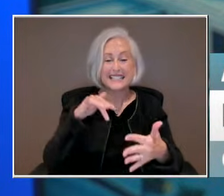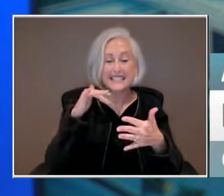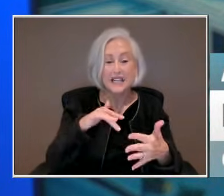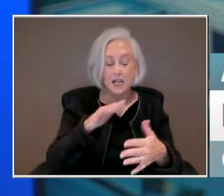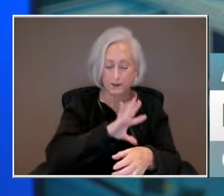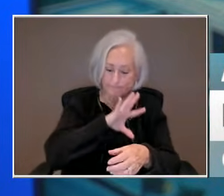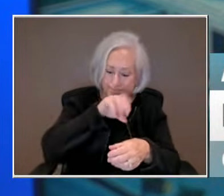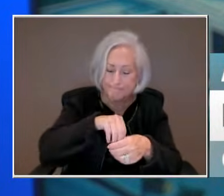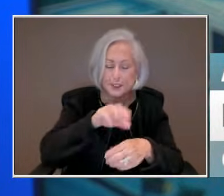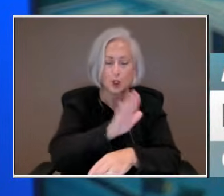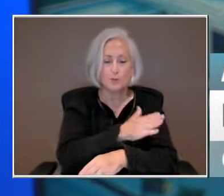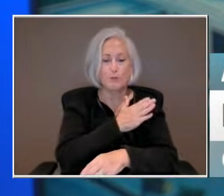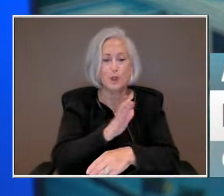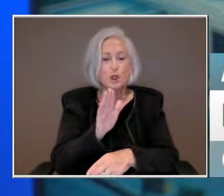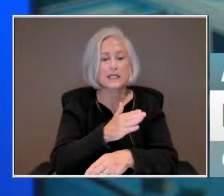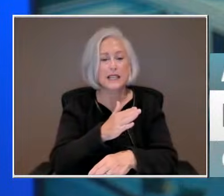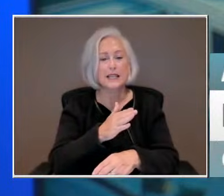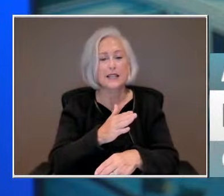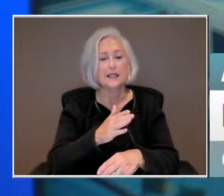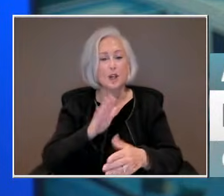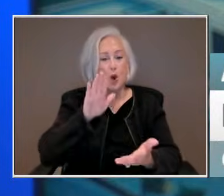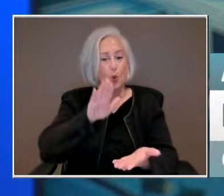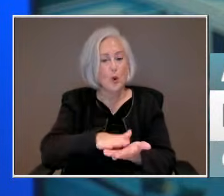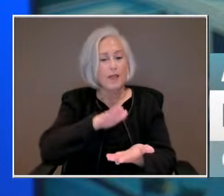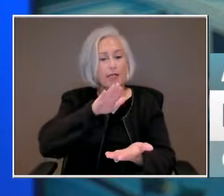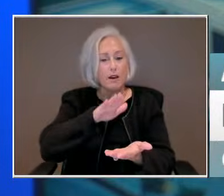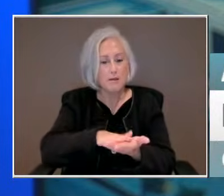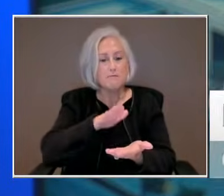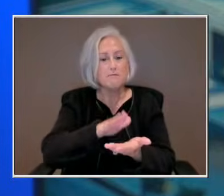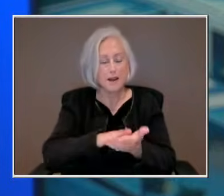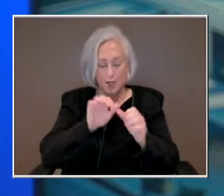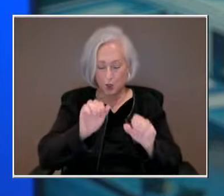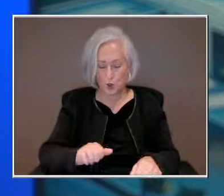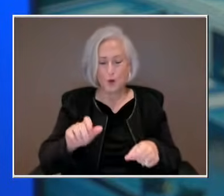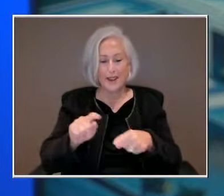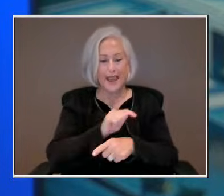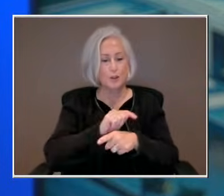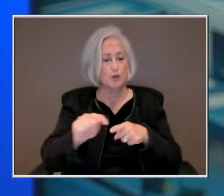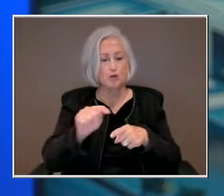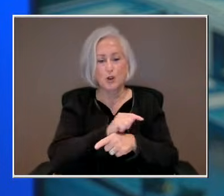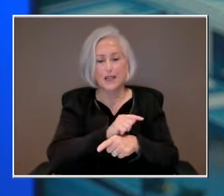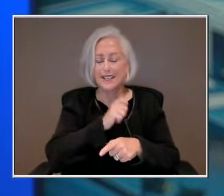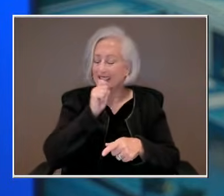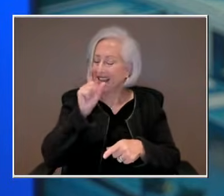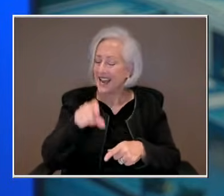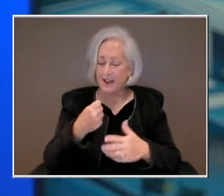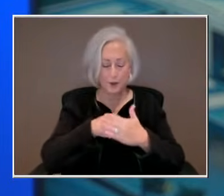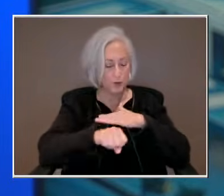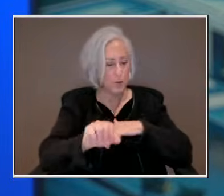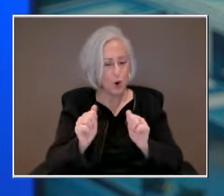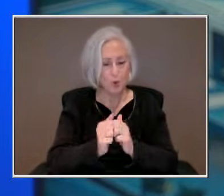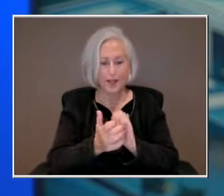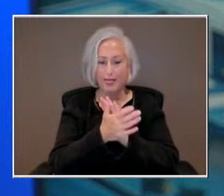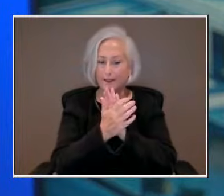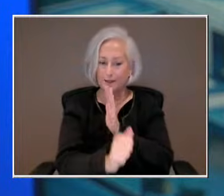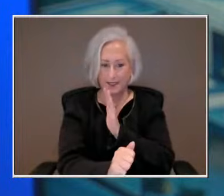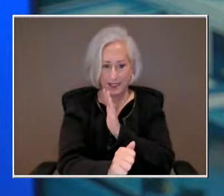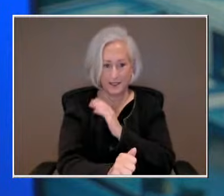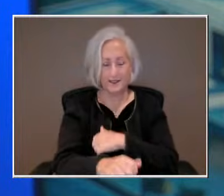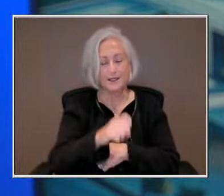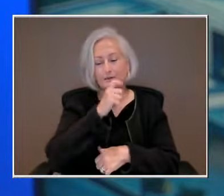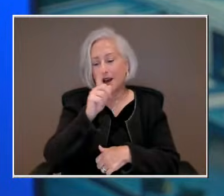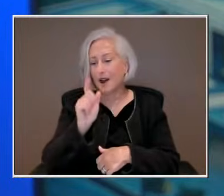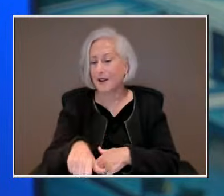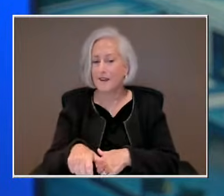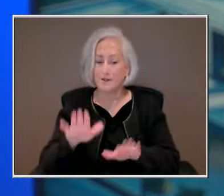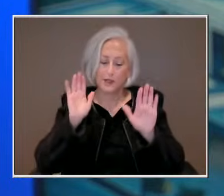is that rhythm is something that we can train, and you don't have to be born with it. You don't have to be good or proficient at an instrument